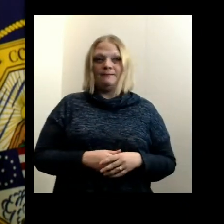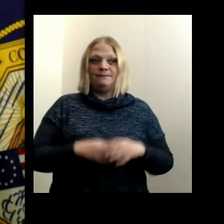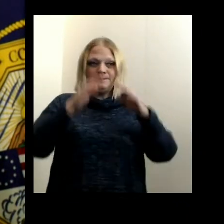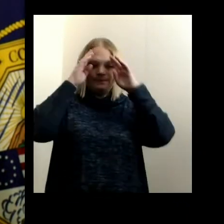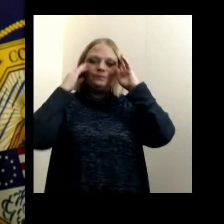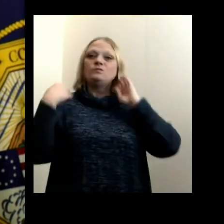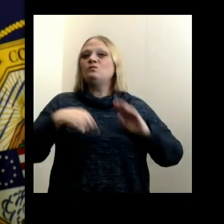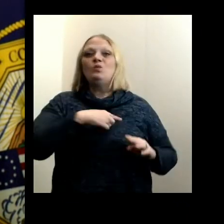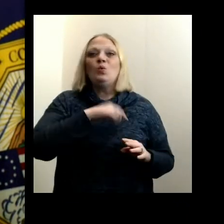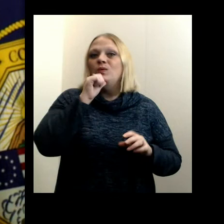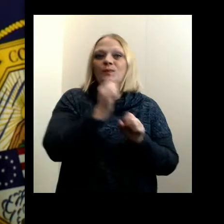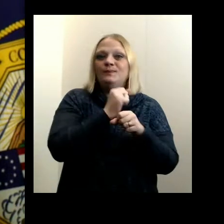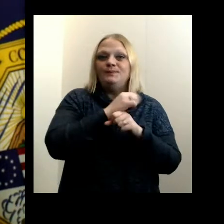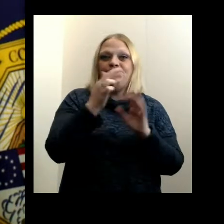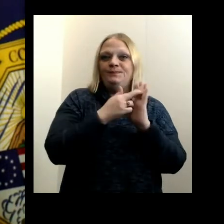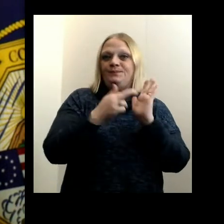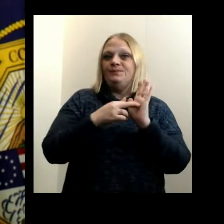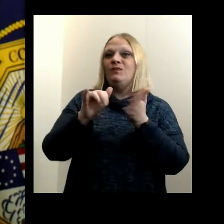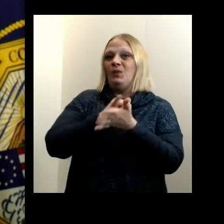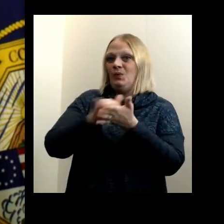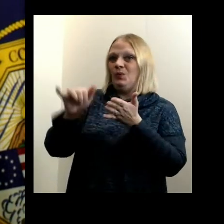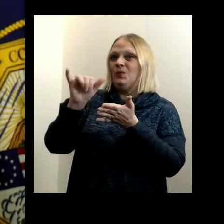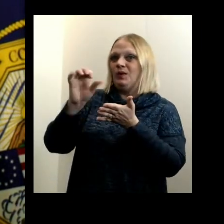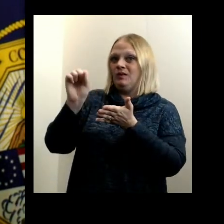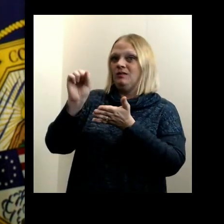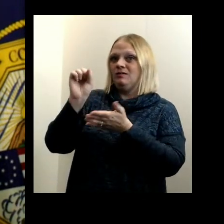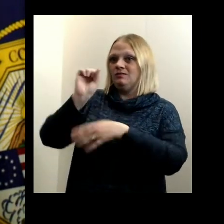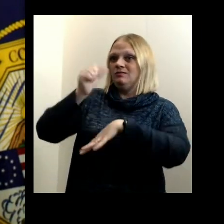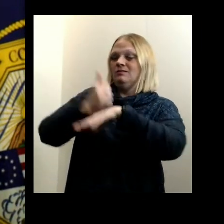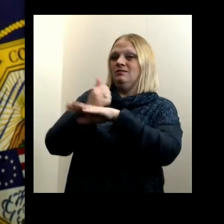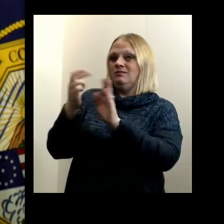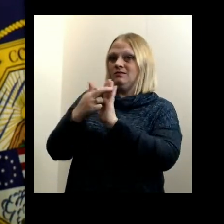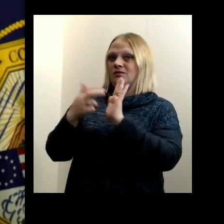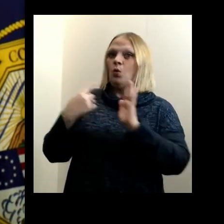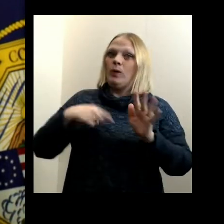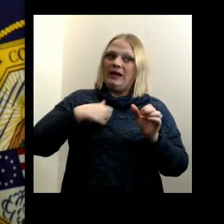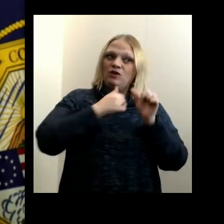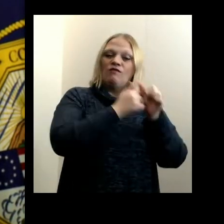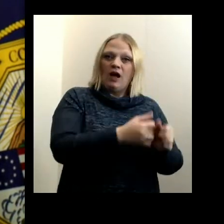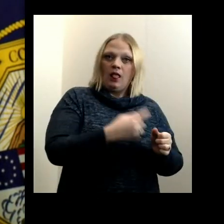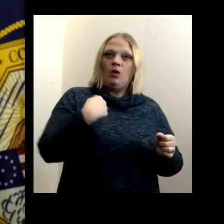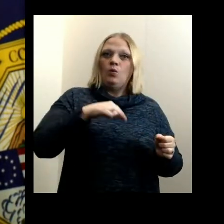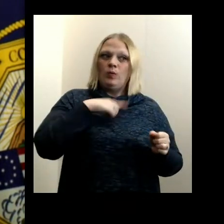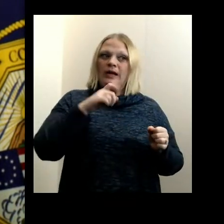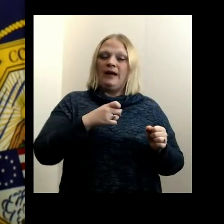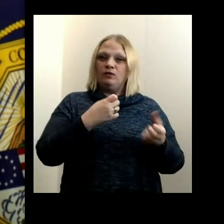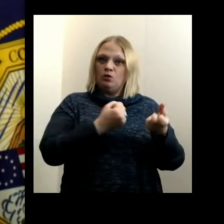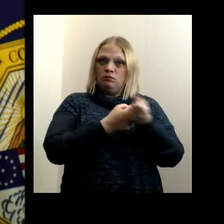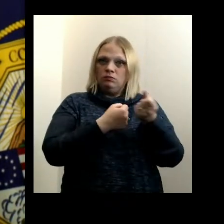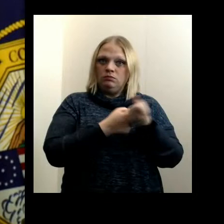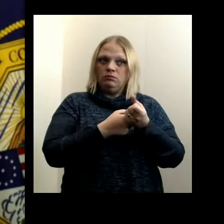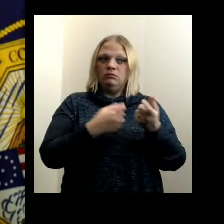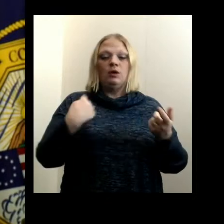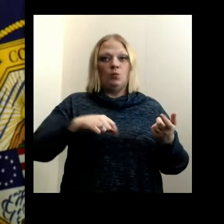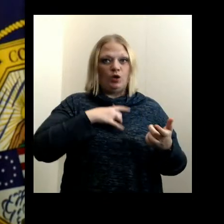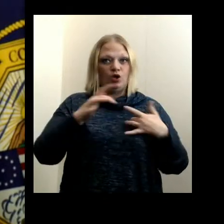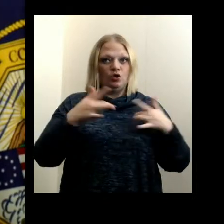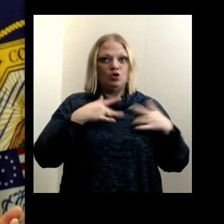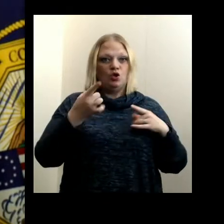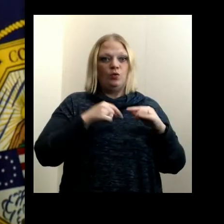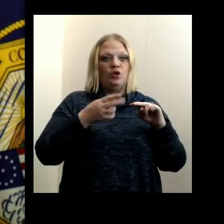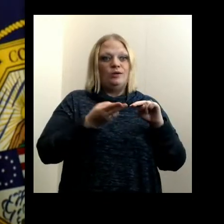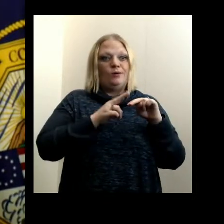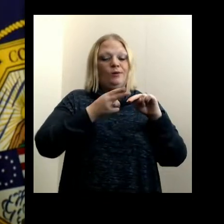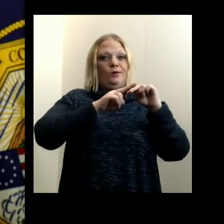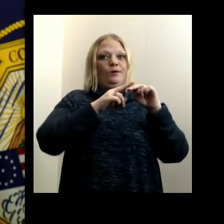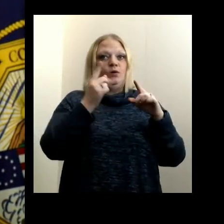set the rules. New York State does. We do have to follow them. We do have to enforce them. And we're concerned when we see increased cases at a time